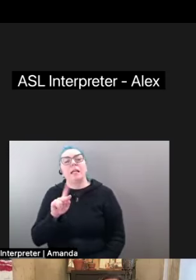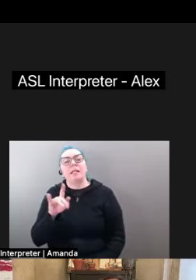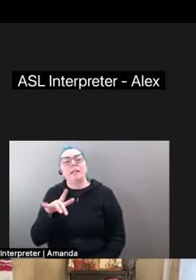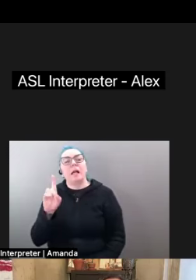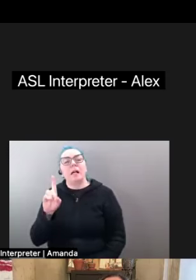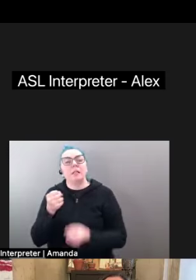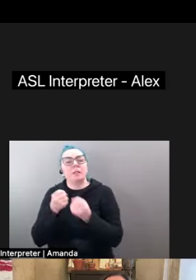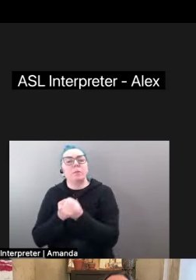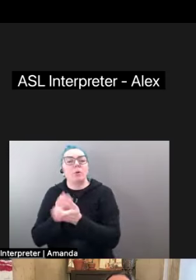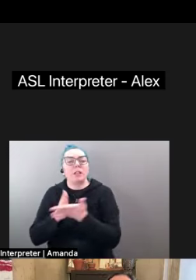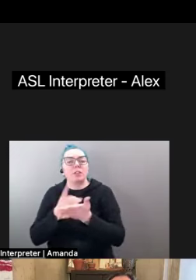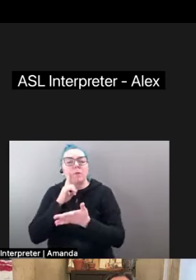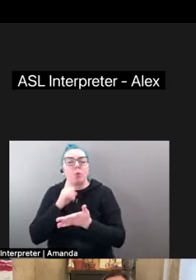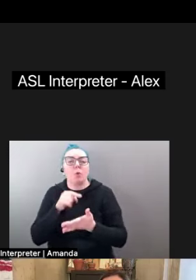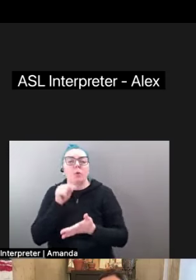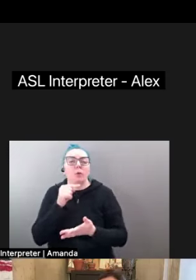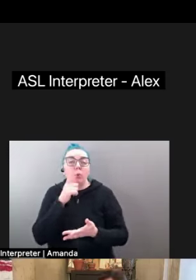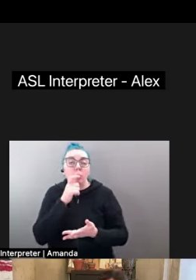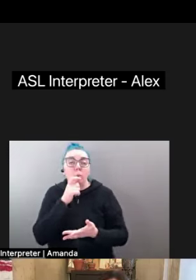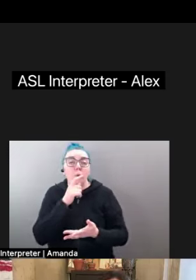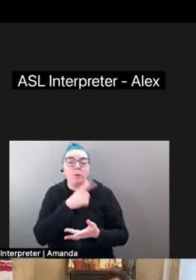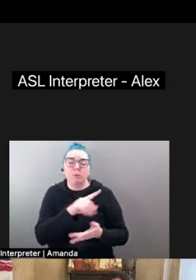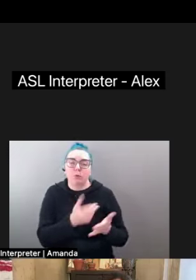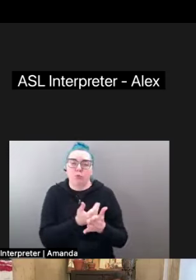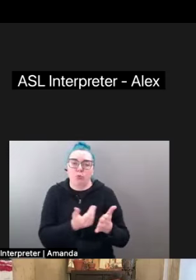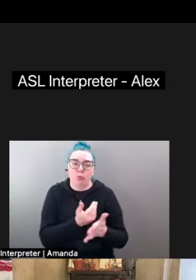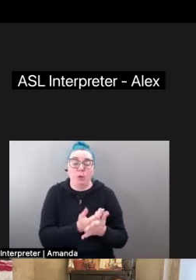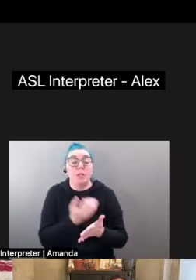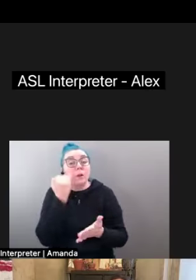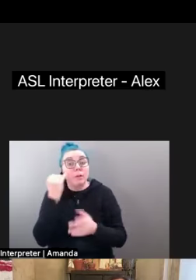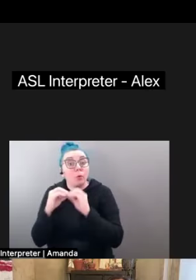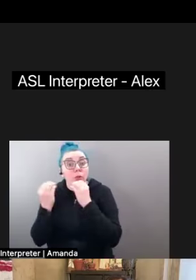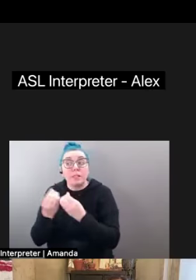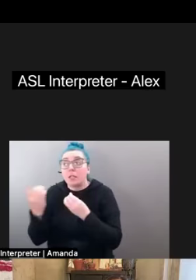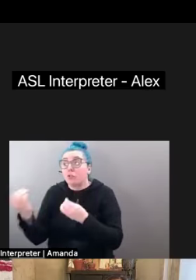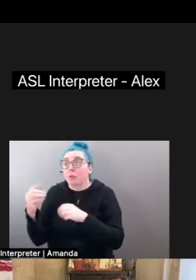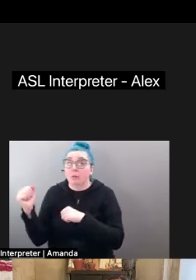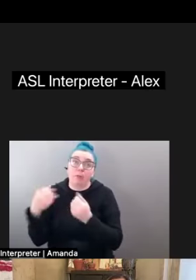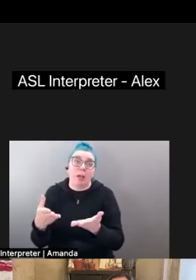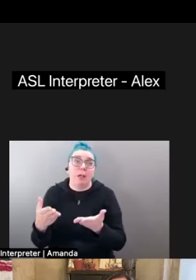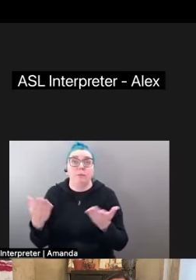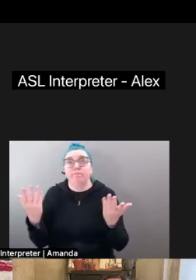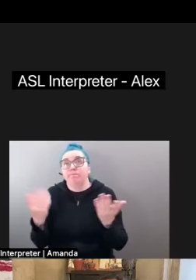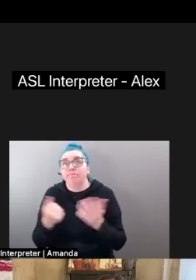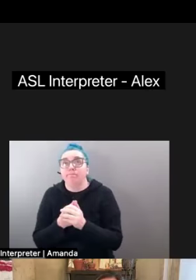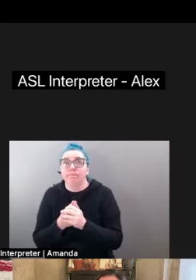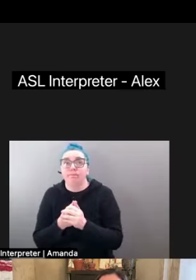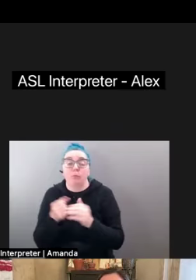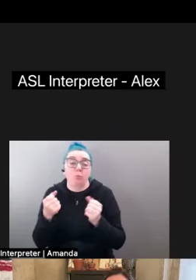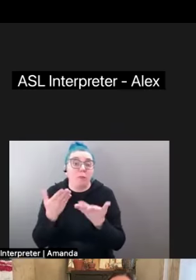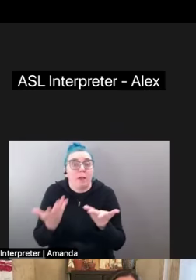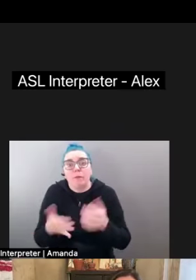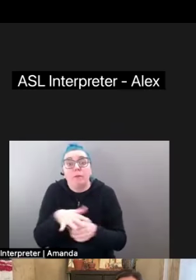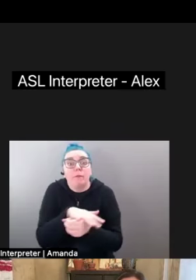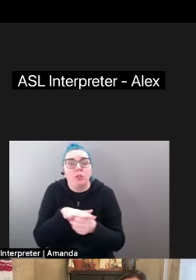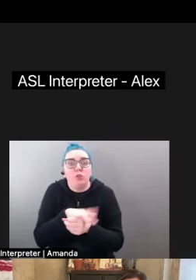But basically, if there's any organization that is providing something like, for example, they're providing you the venue for free, you would